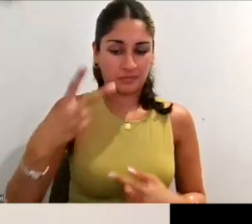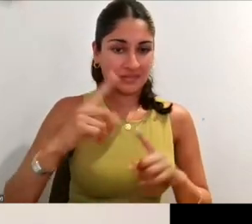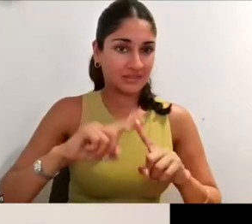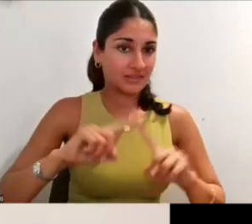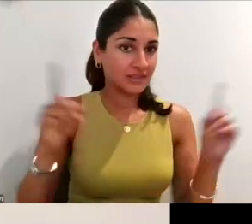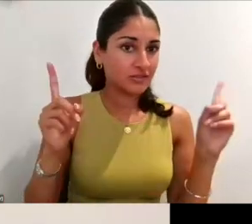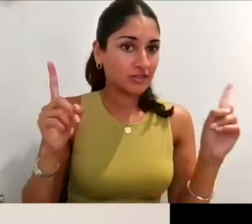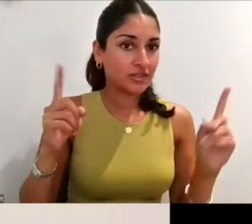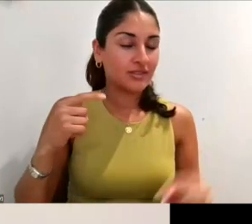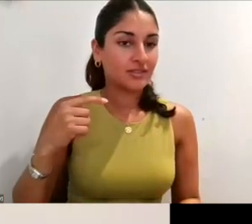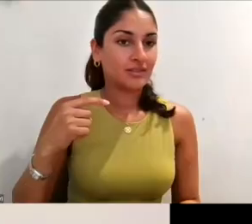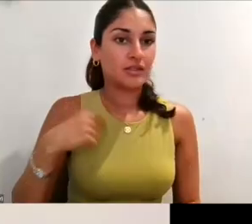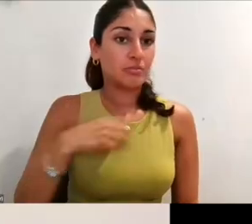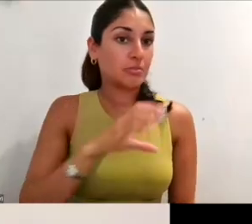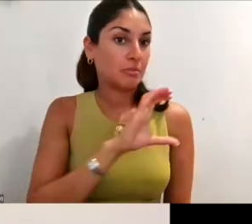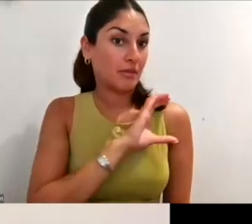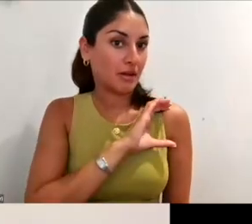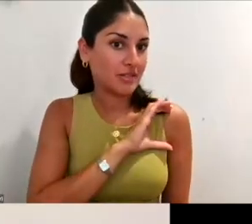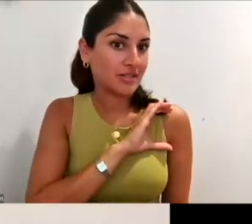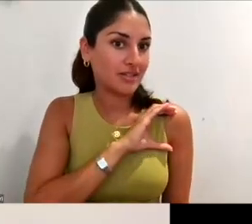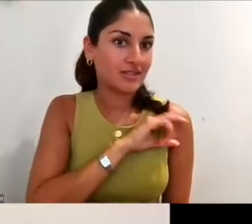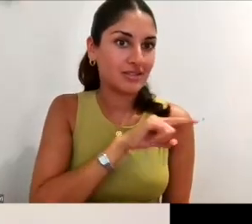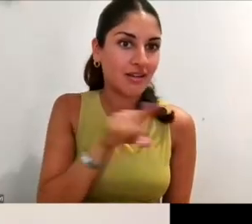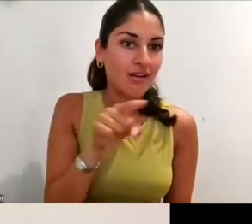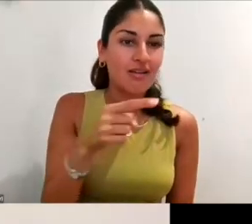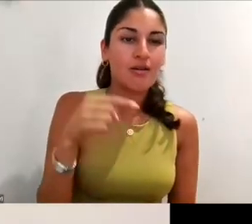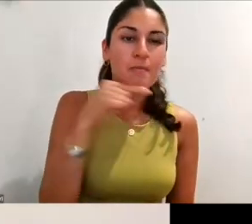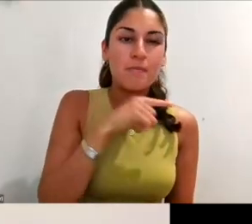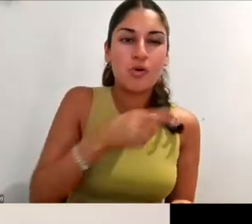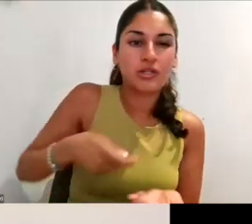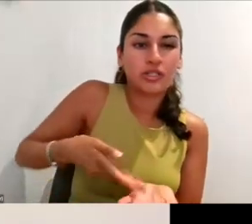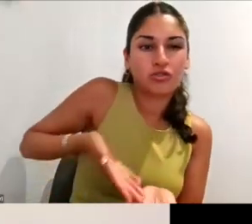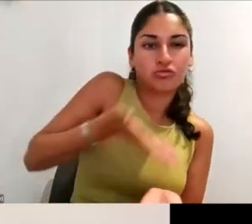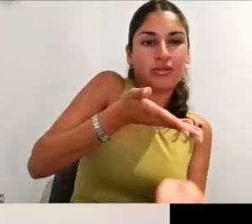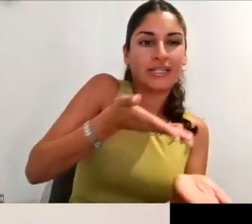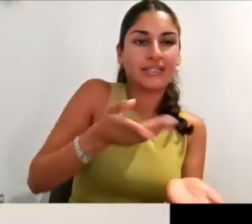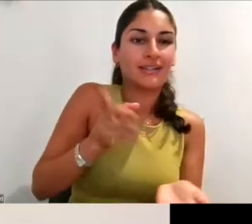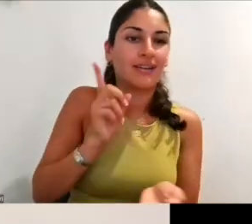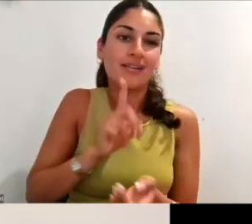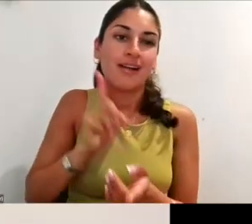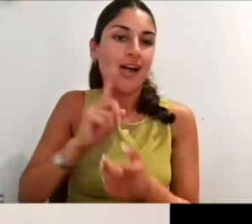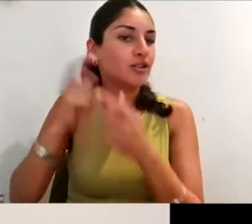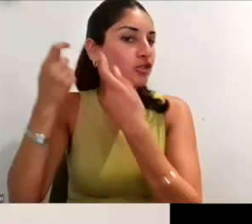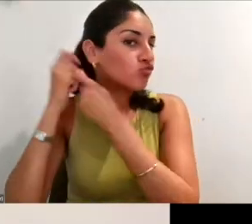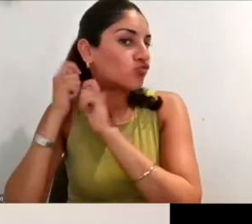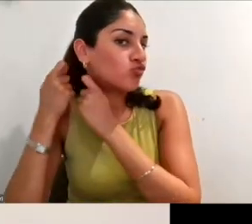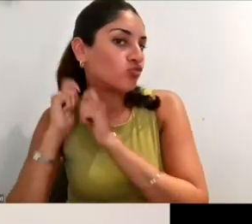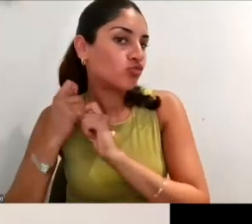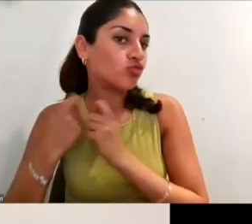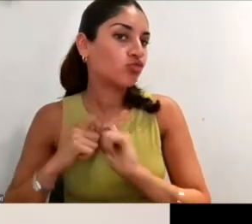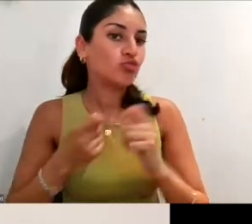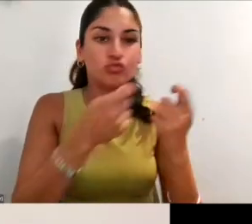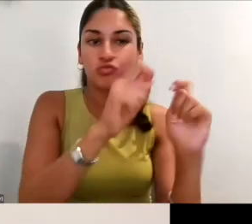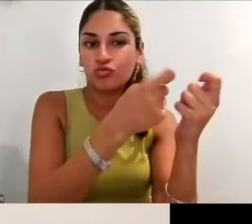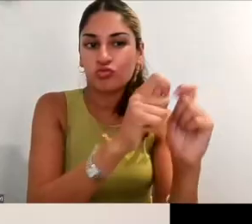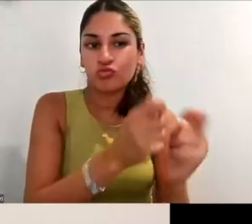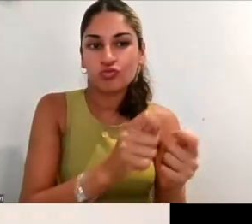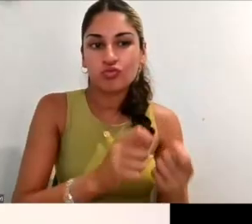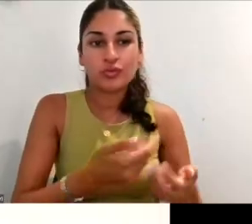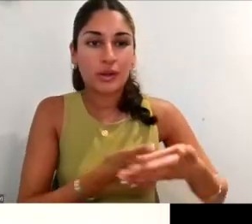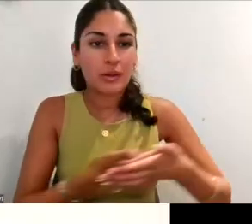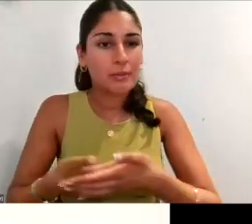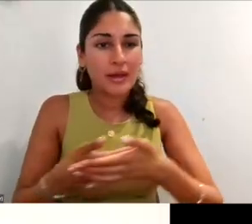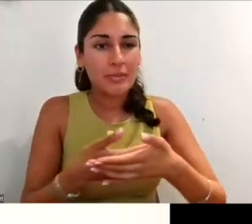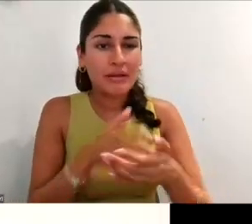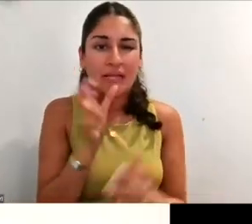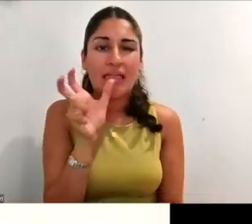there are the cousins. The boys are playing cricket in the back garden. The girls are braiding each other's hair. Baby Nimal starts crying because